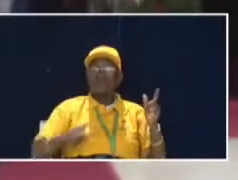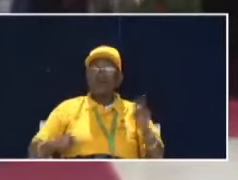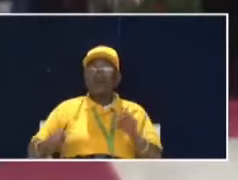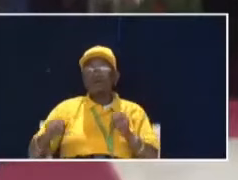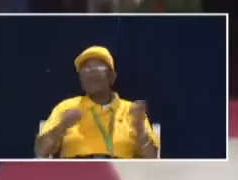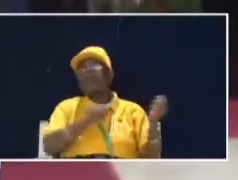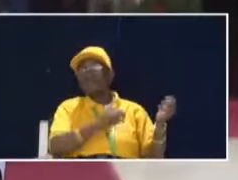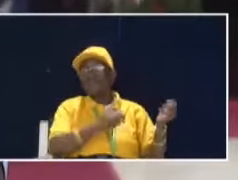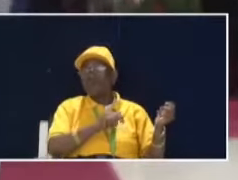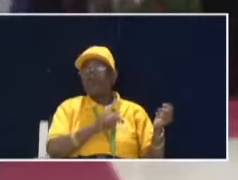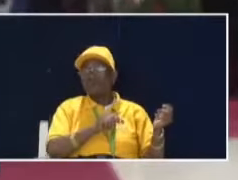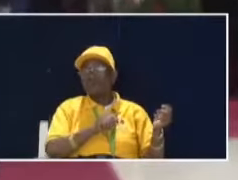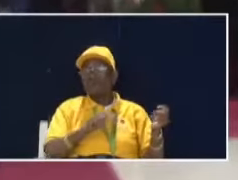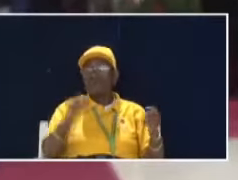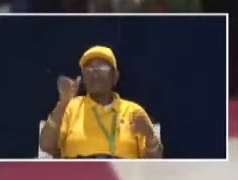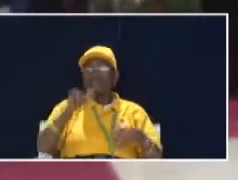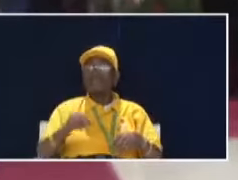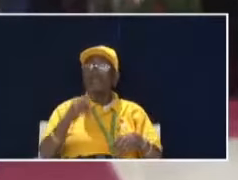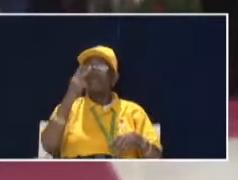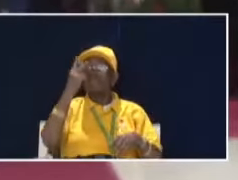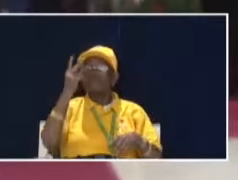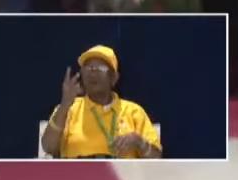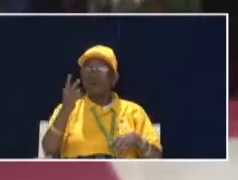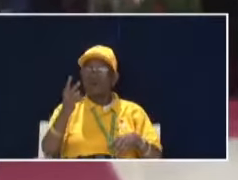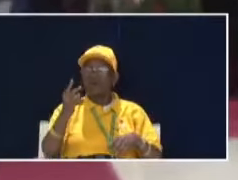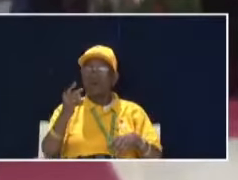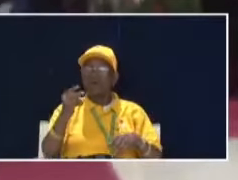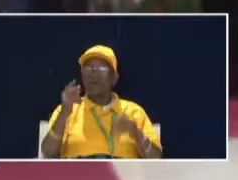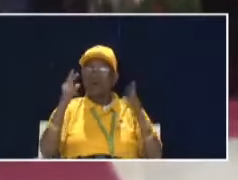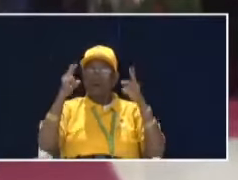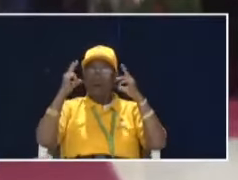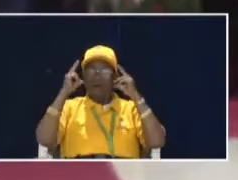transfigured. They saw